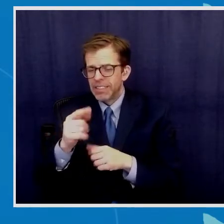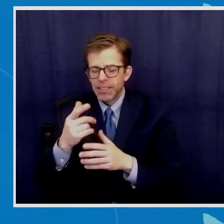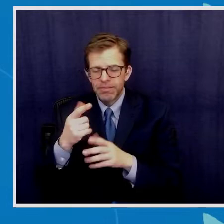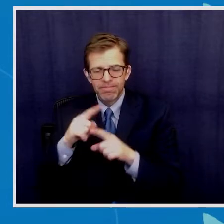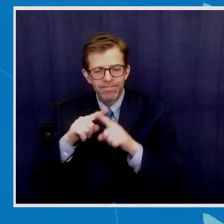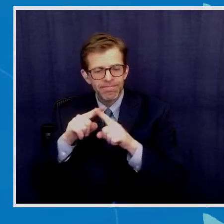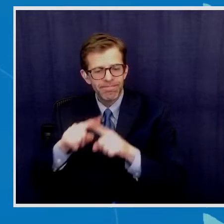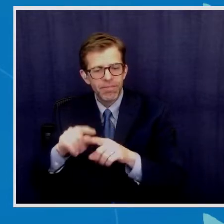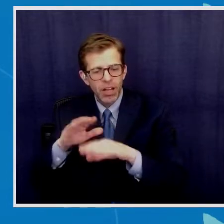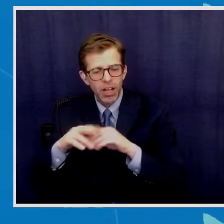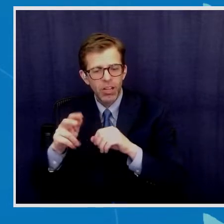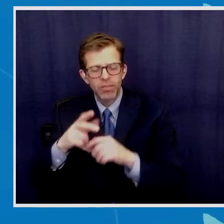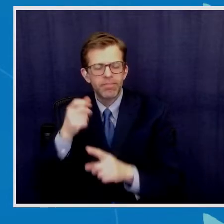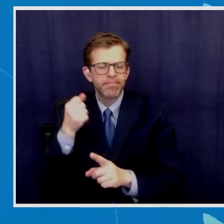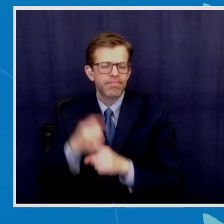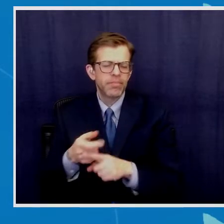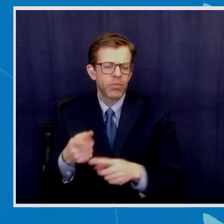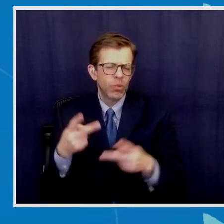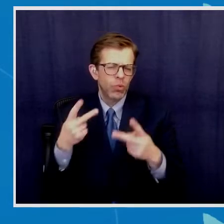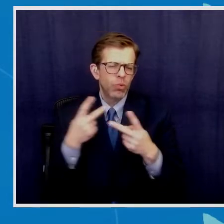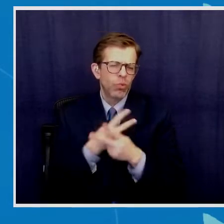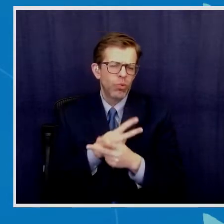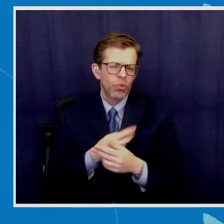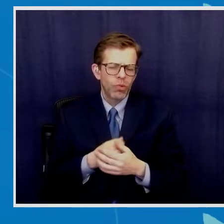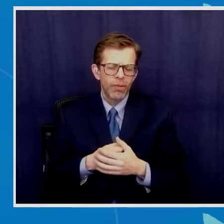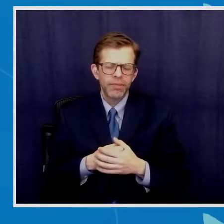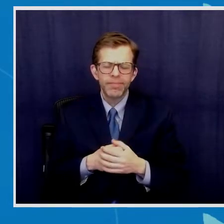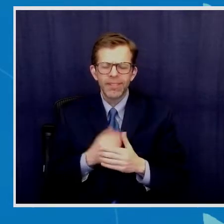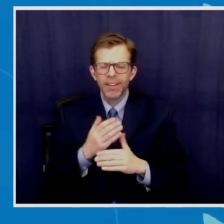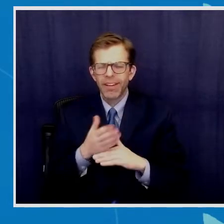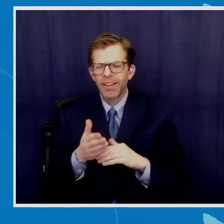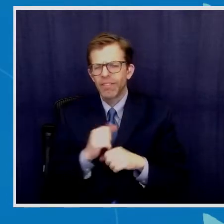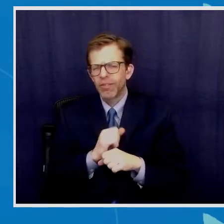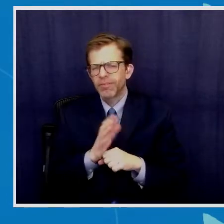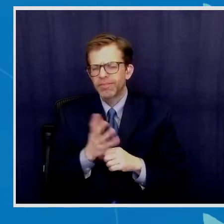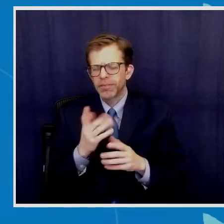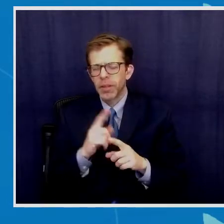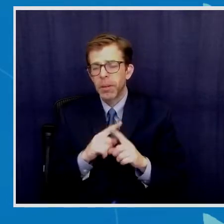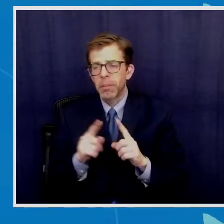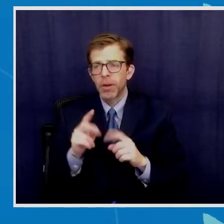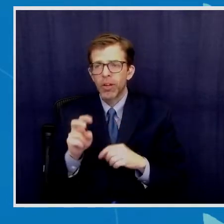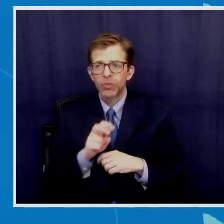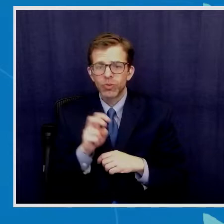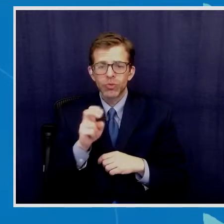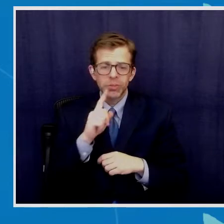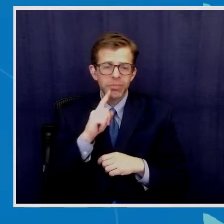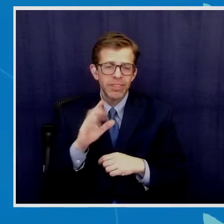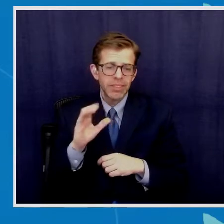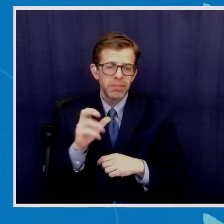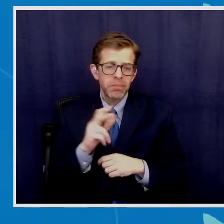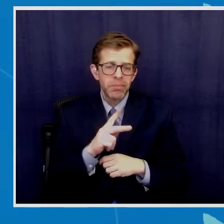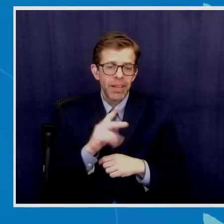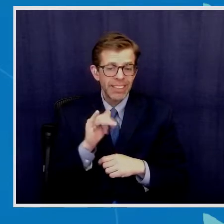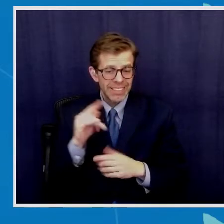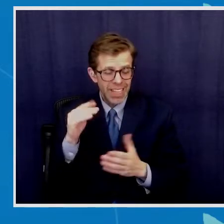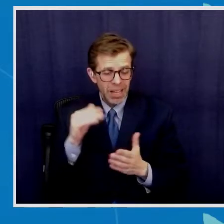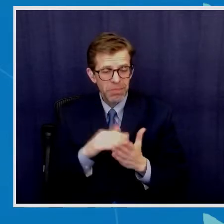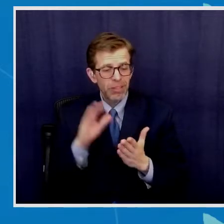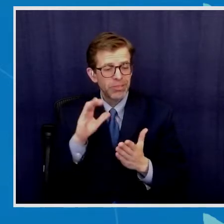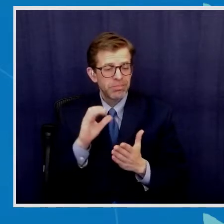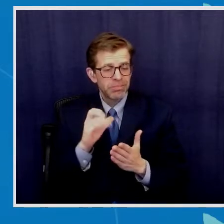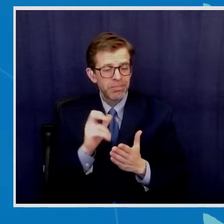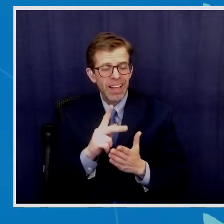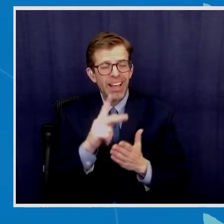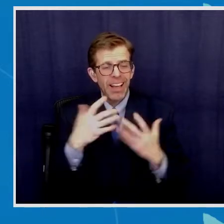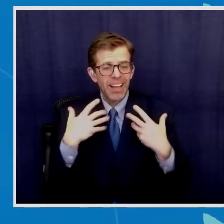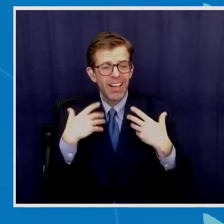harder hit following the tour. But tourism is coming back, and it's bouncing back. And I really